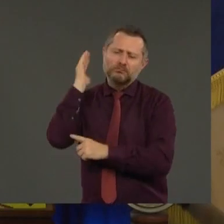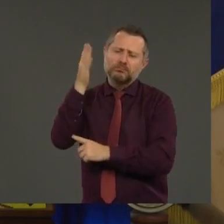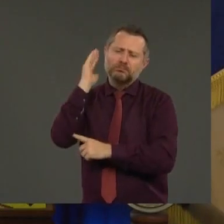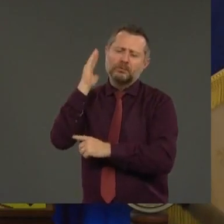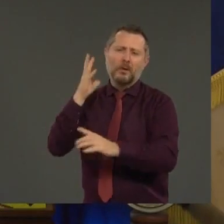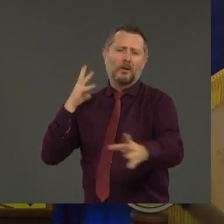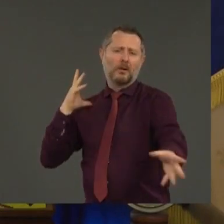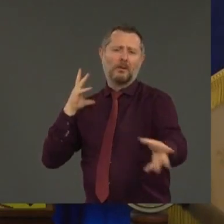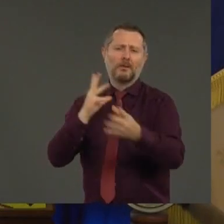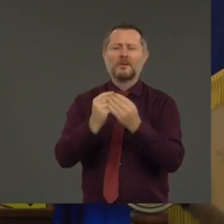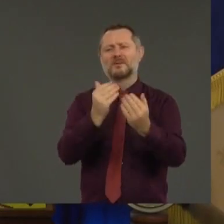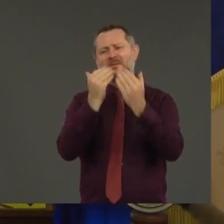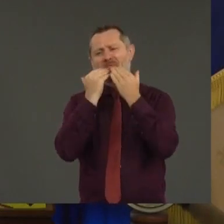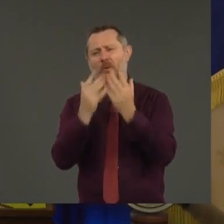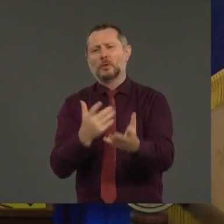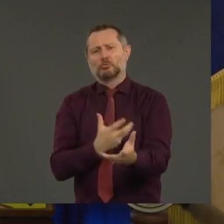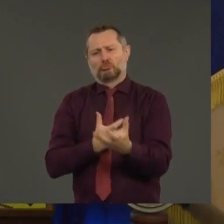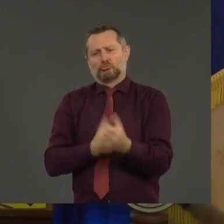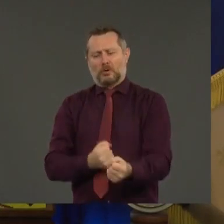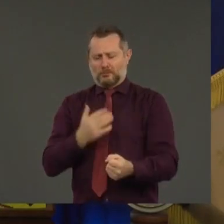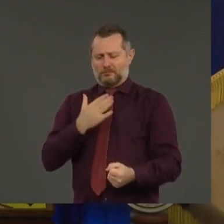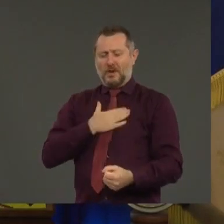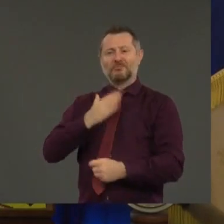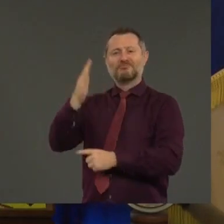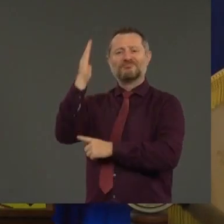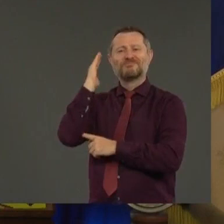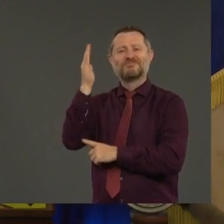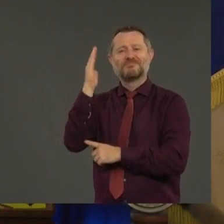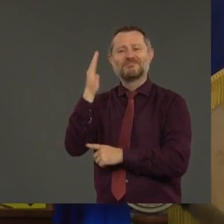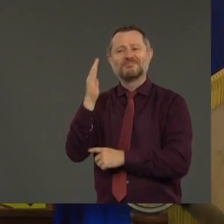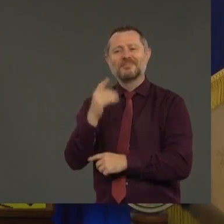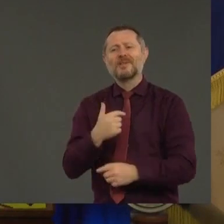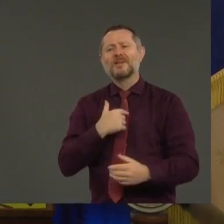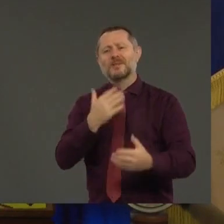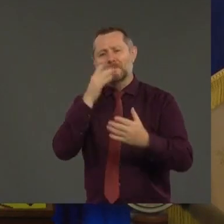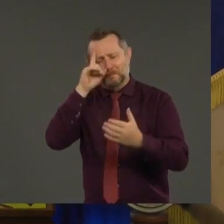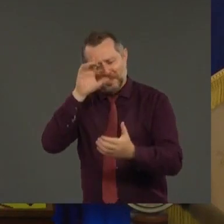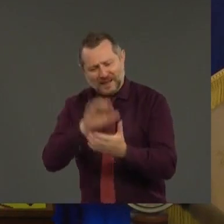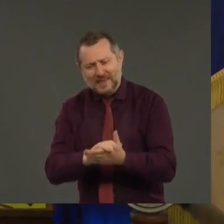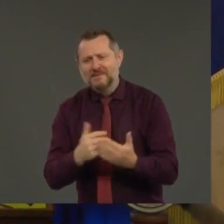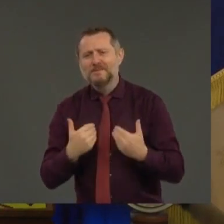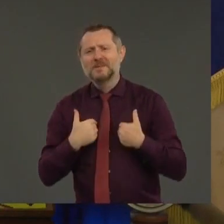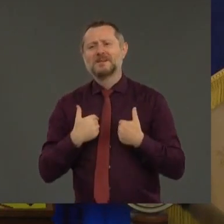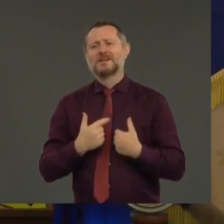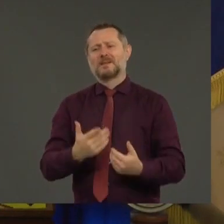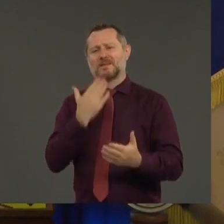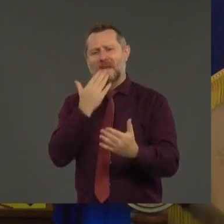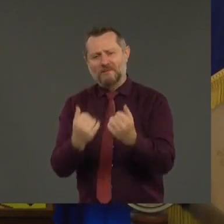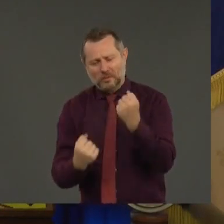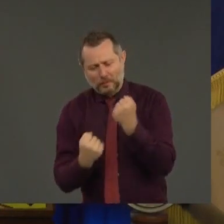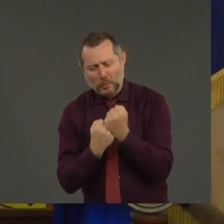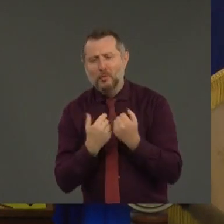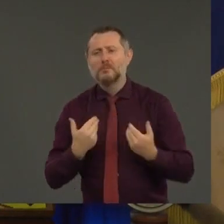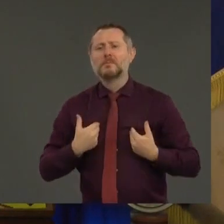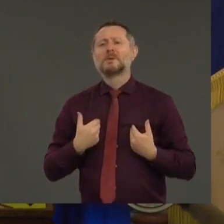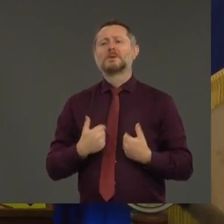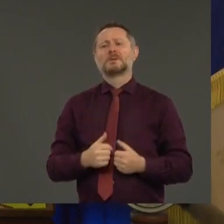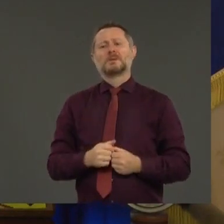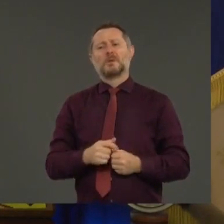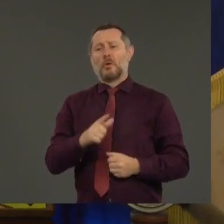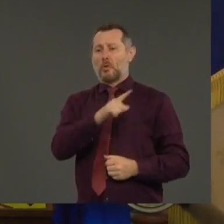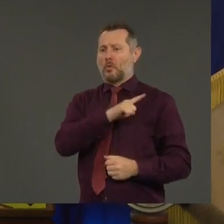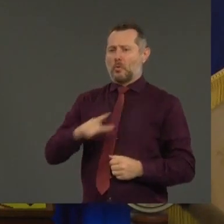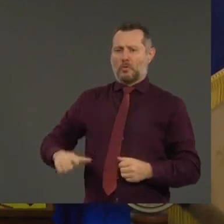giving me the benefit of the doubt. Thank you for believing in me and giving me support. Good Lord knows I needed